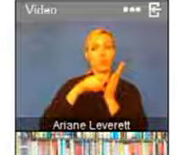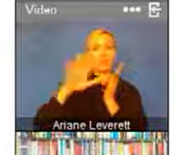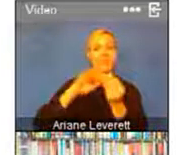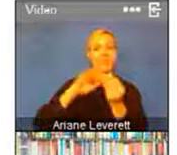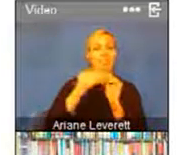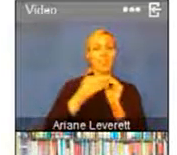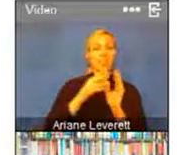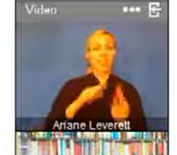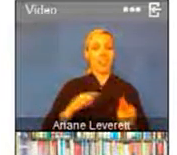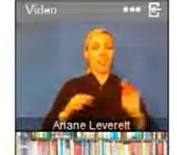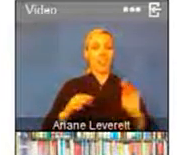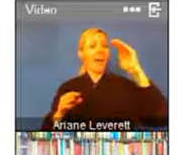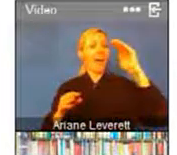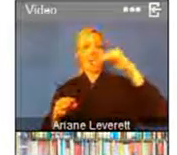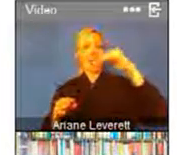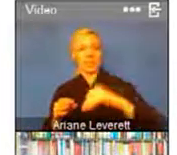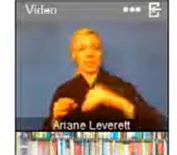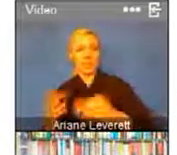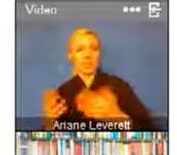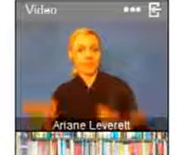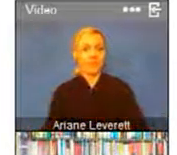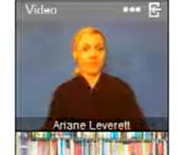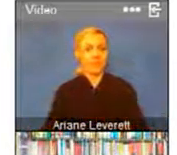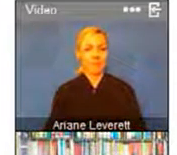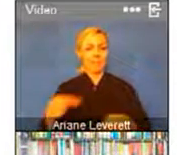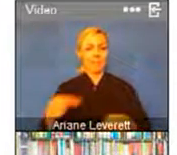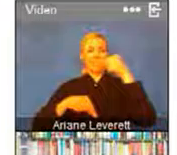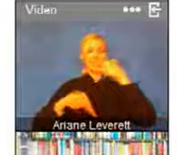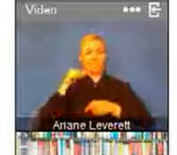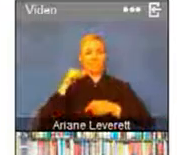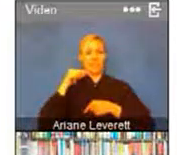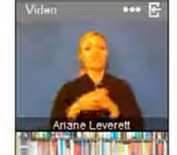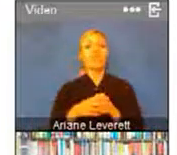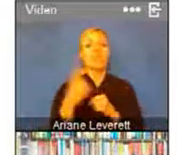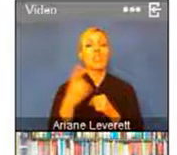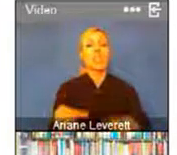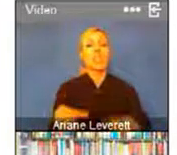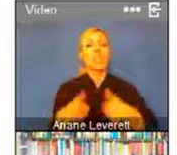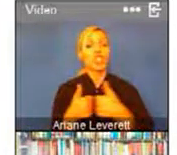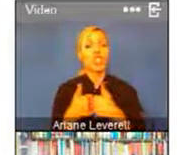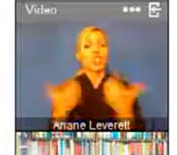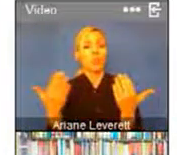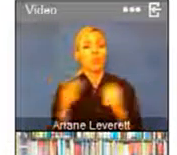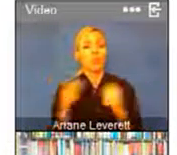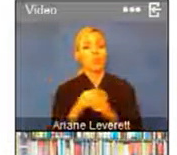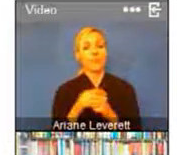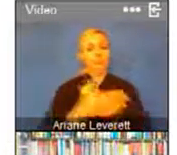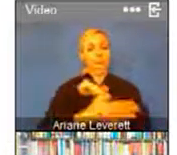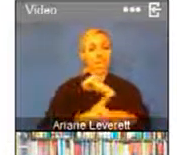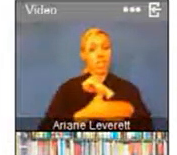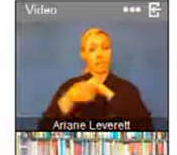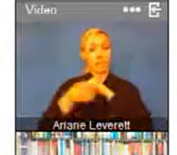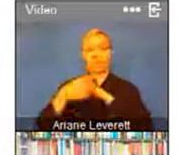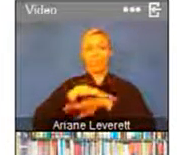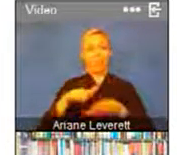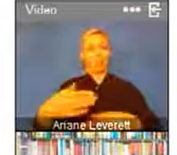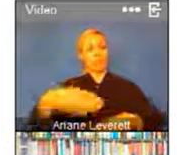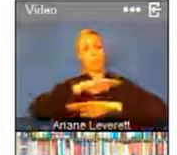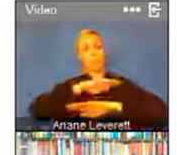into English. PISA, all of you know, as a worldwide global study, many